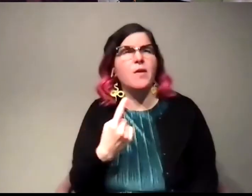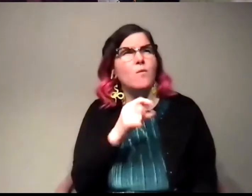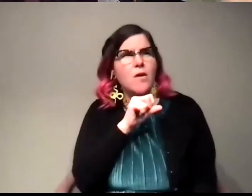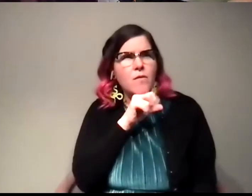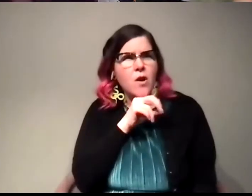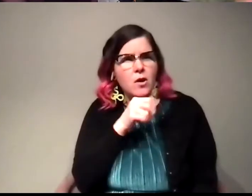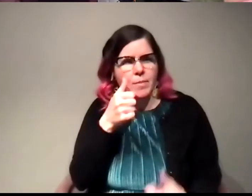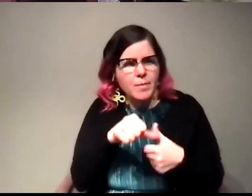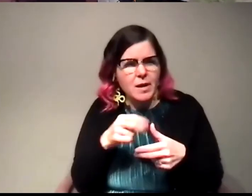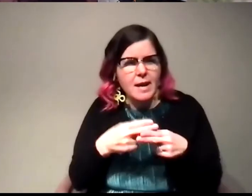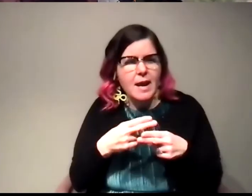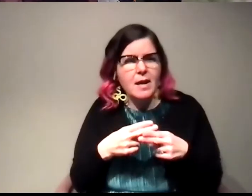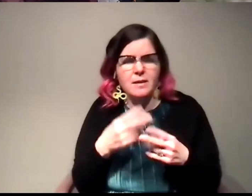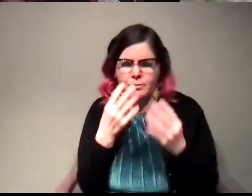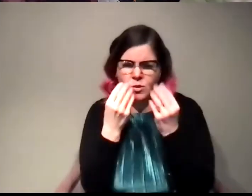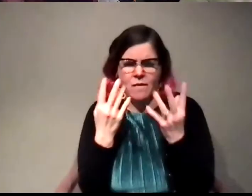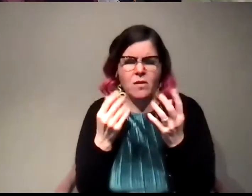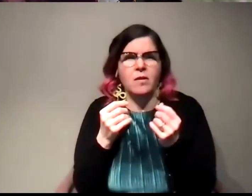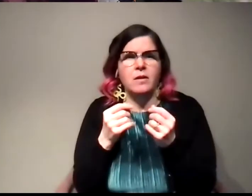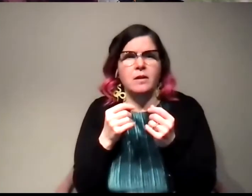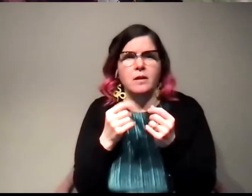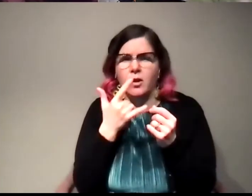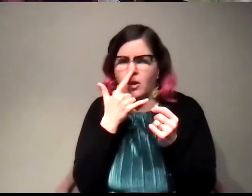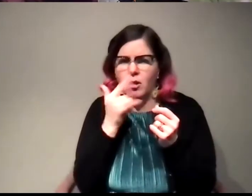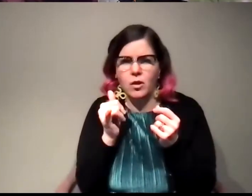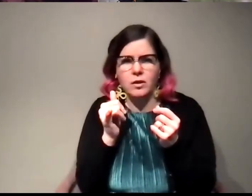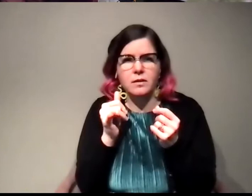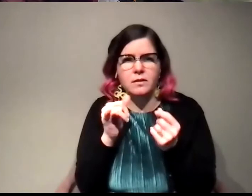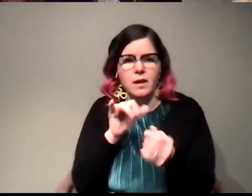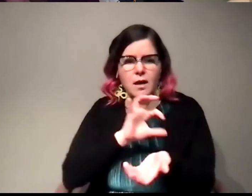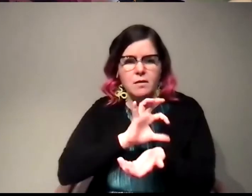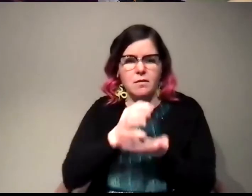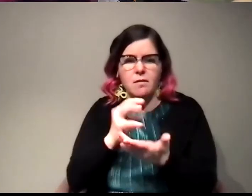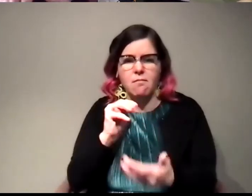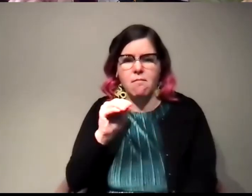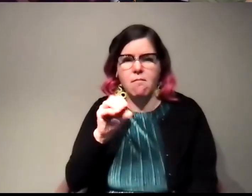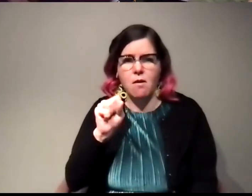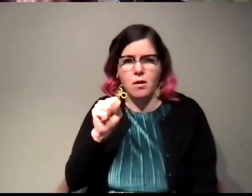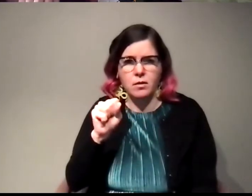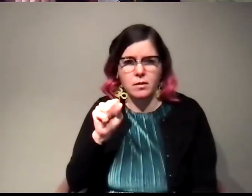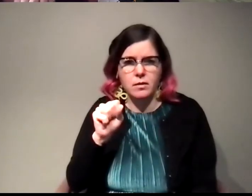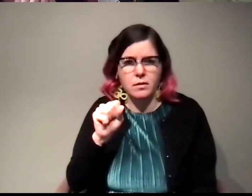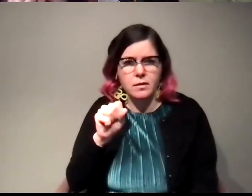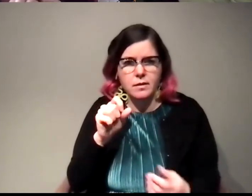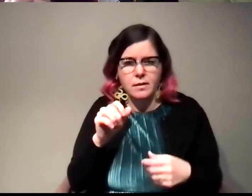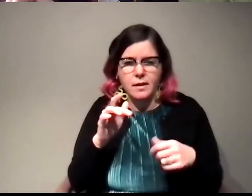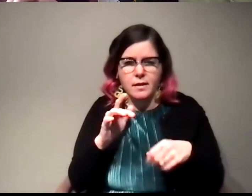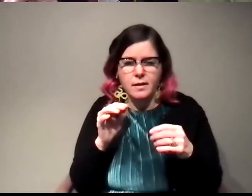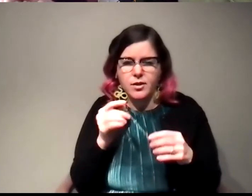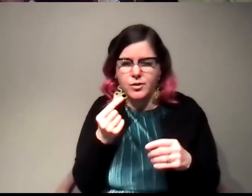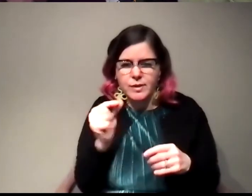called? It's gorgeous. And it looks just like a pile of moss. Like it's speckled green and